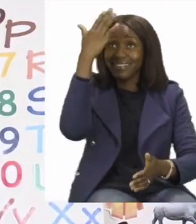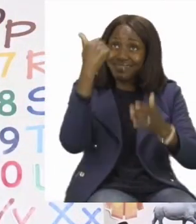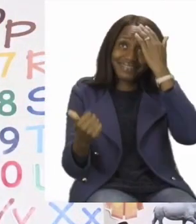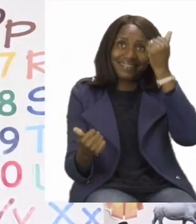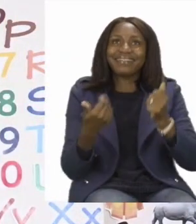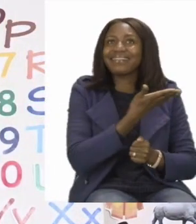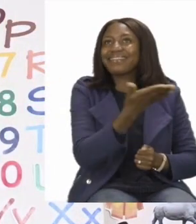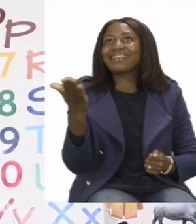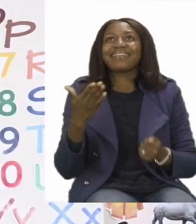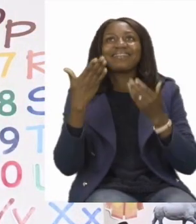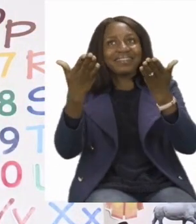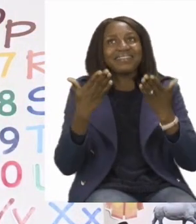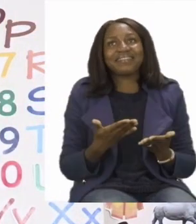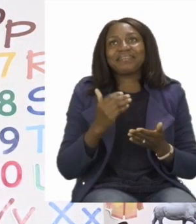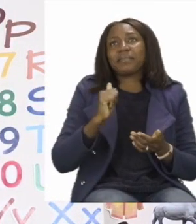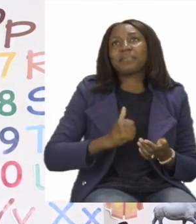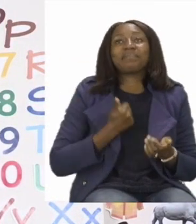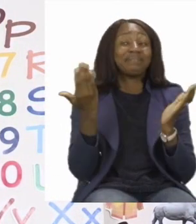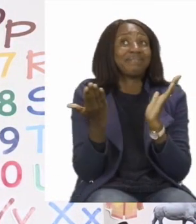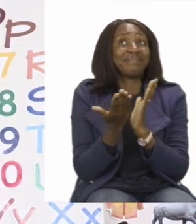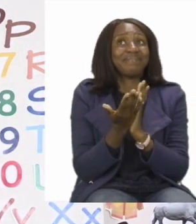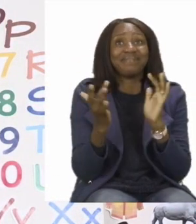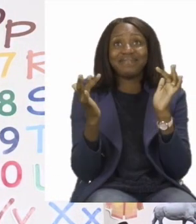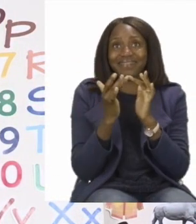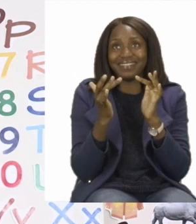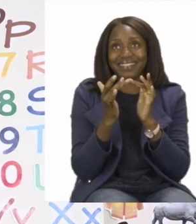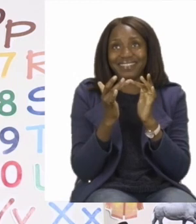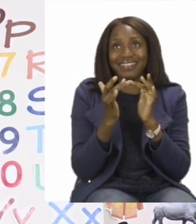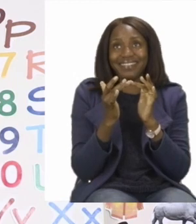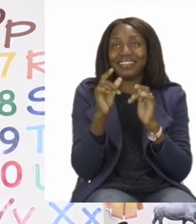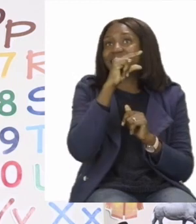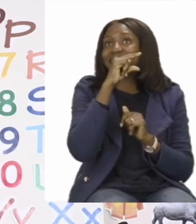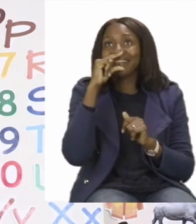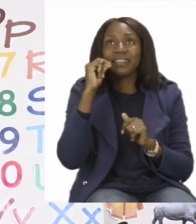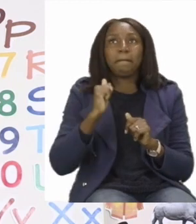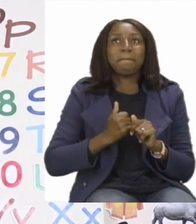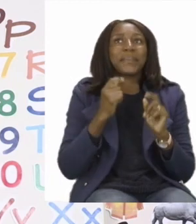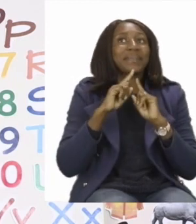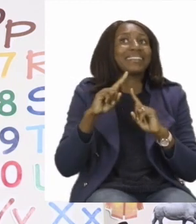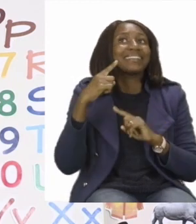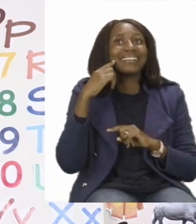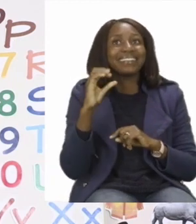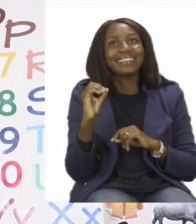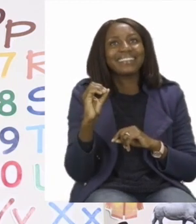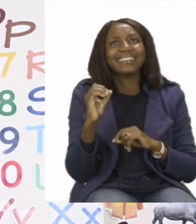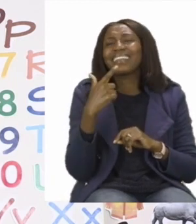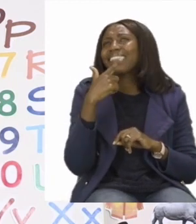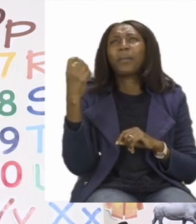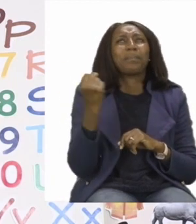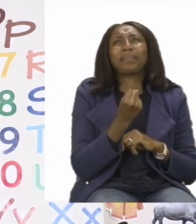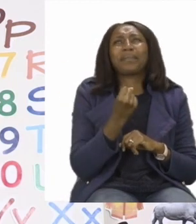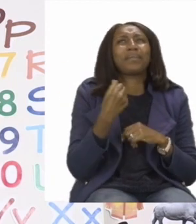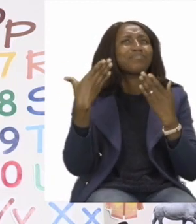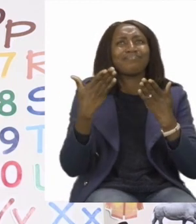Hello everyone and welcome to My Zone Online School. My name is Teacher Mutsa and thank you so